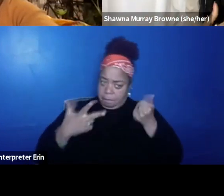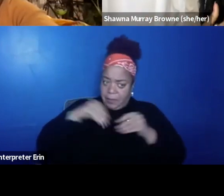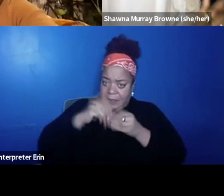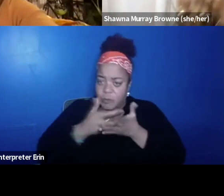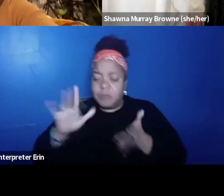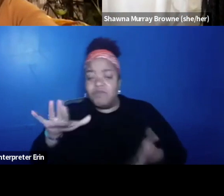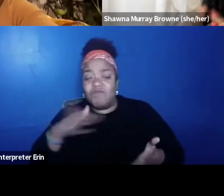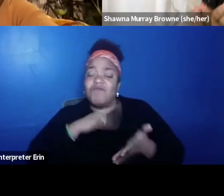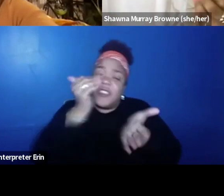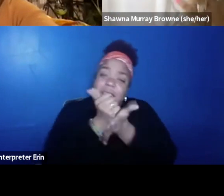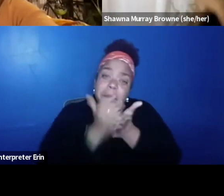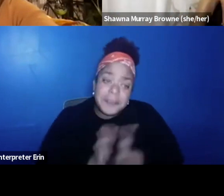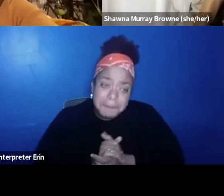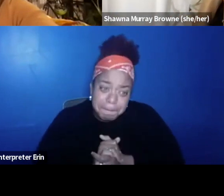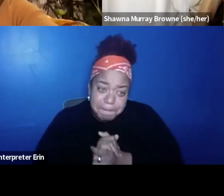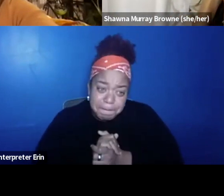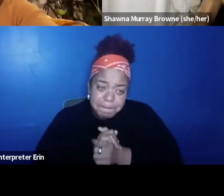I decide, oh, they need